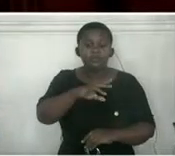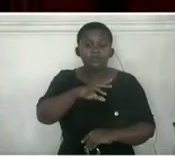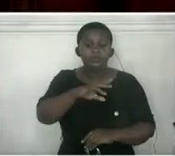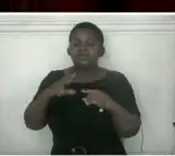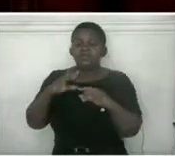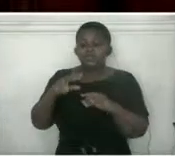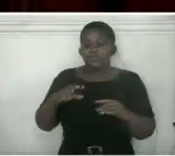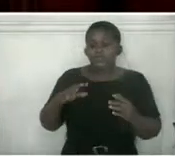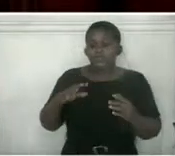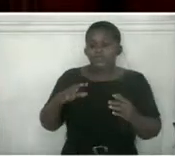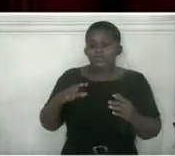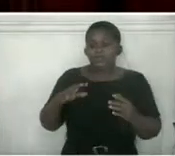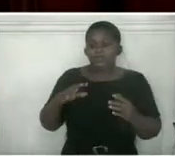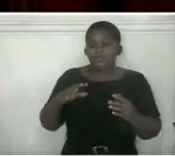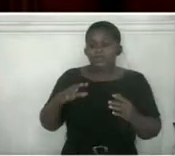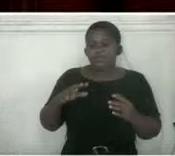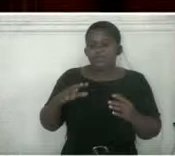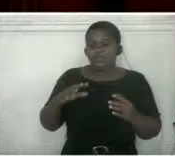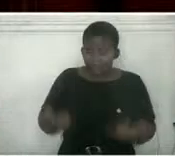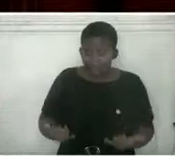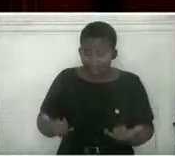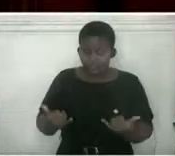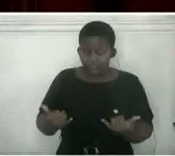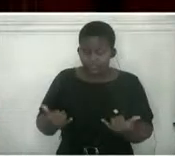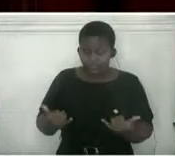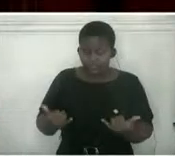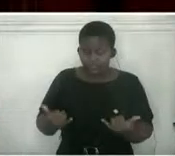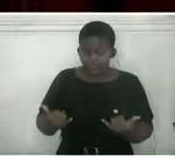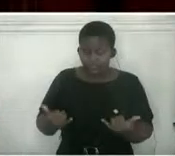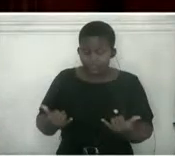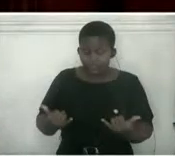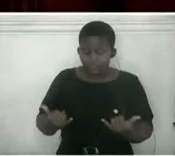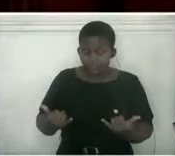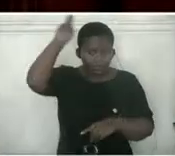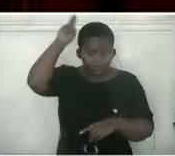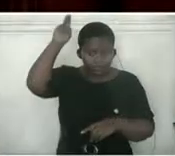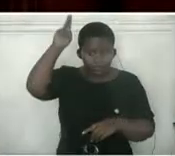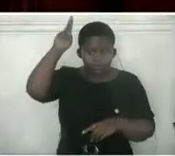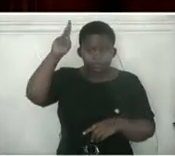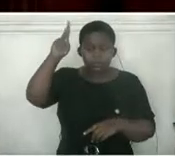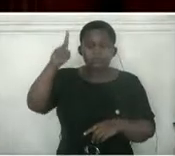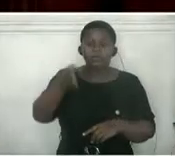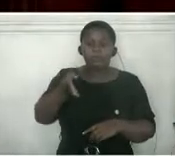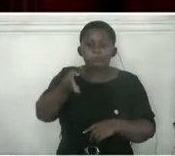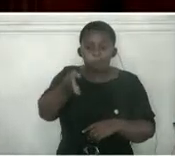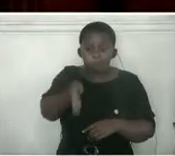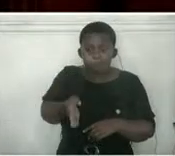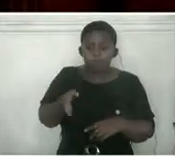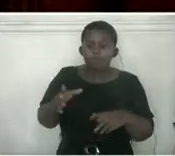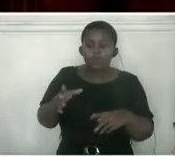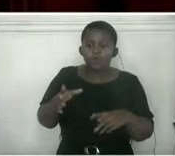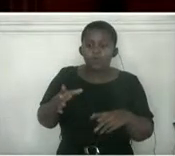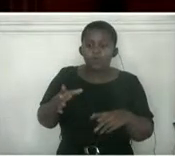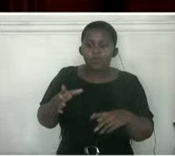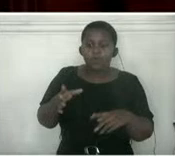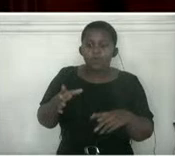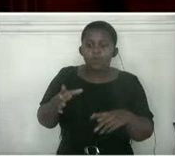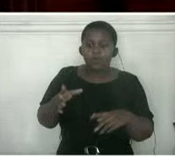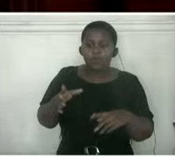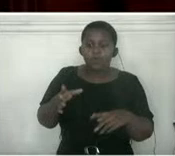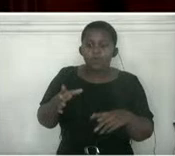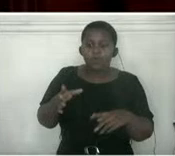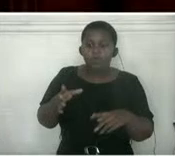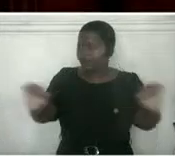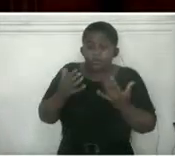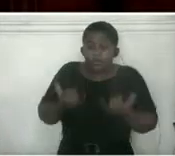situation, His Majesty would have been with us together with Abantwana baseNdlunkulu. May